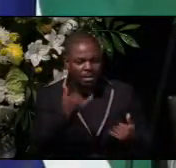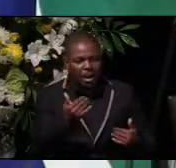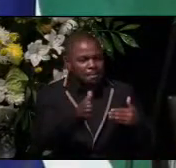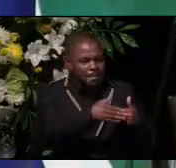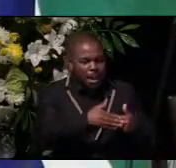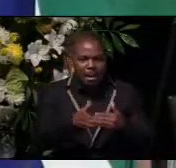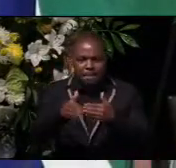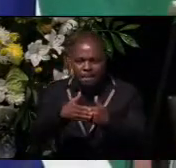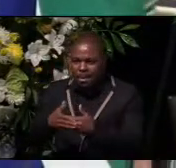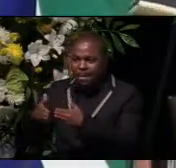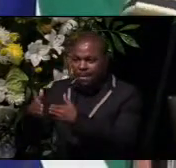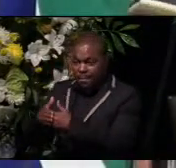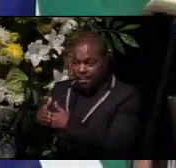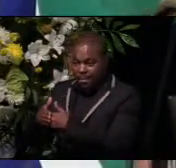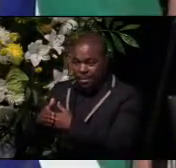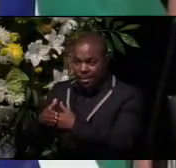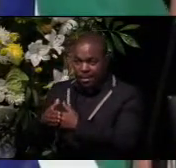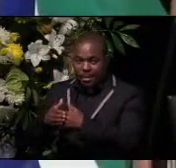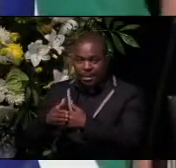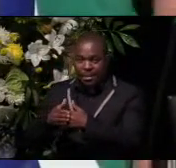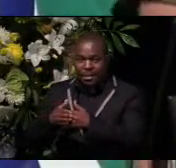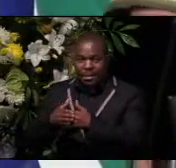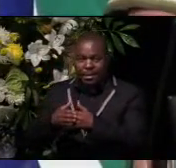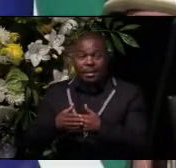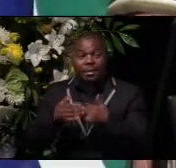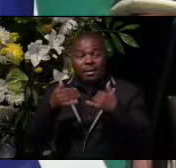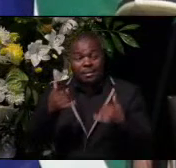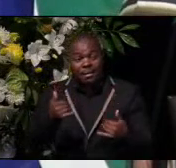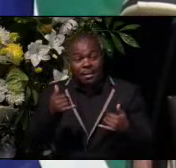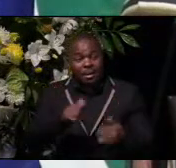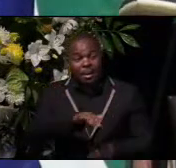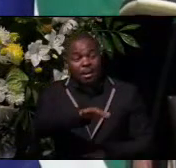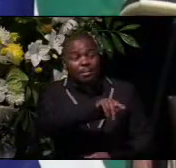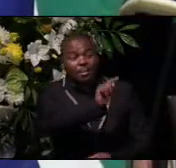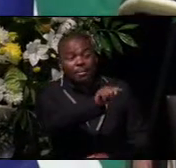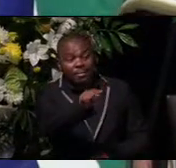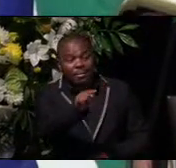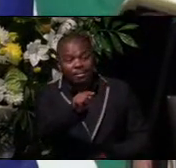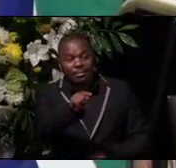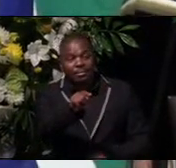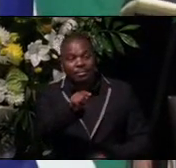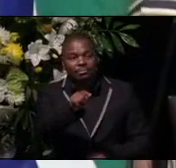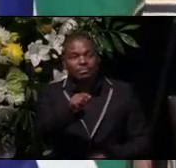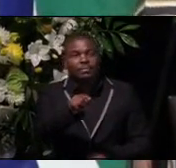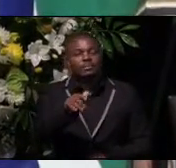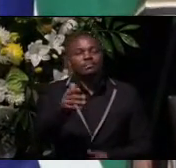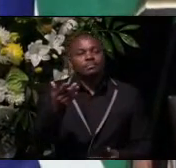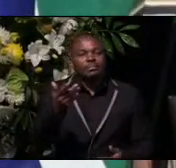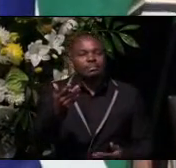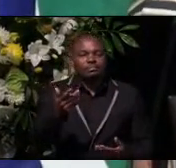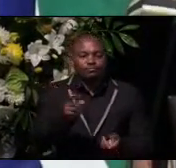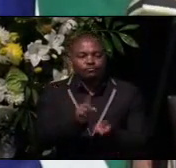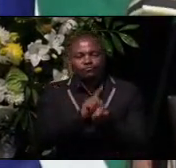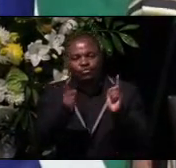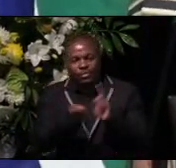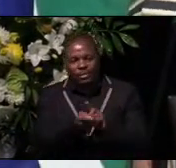only to become spaces for Prosperity Gospels